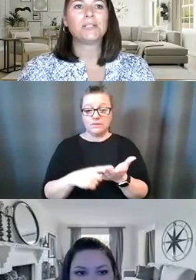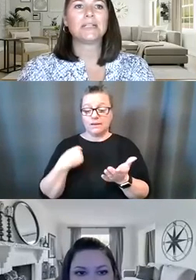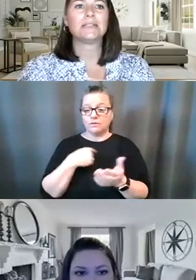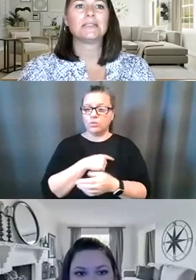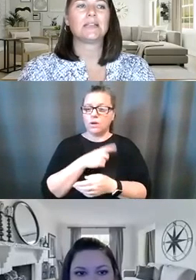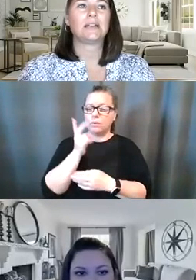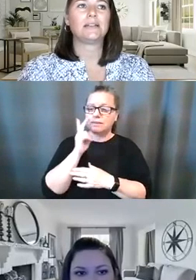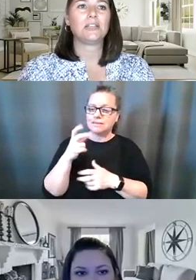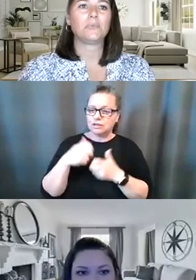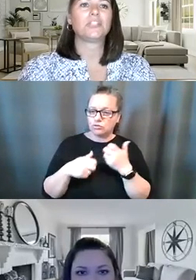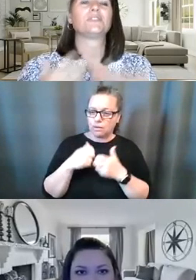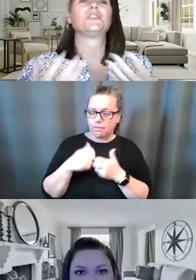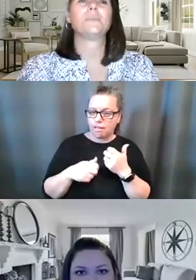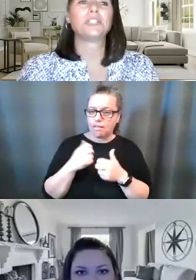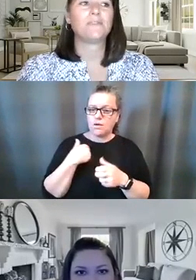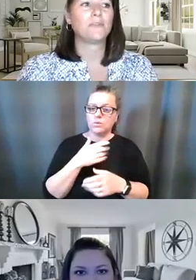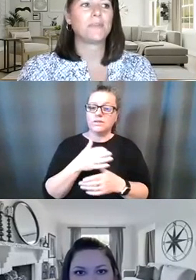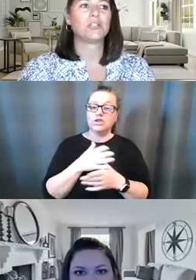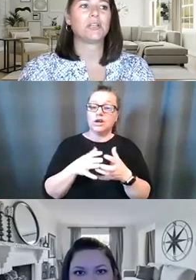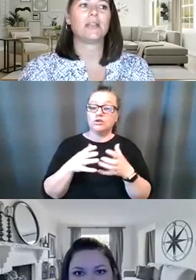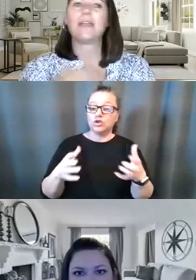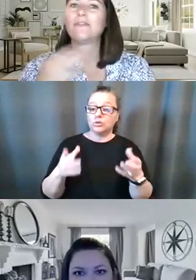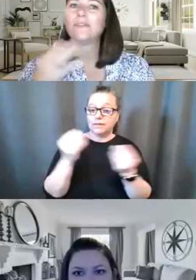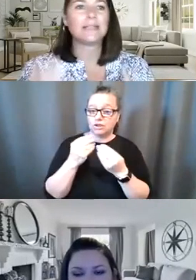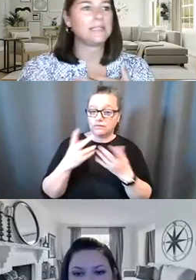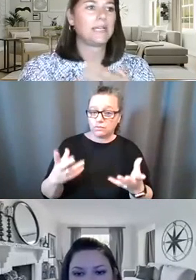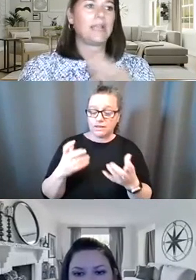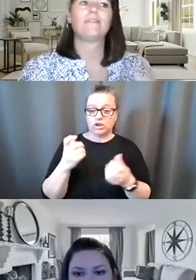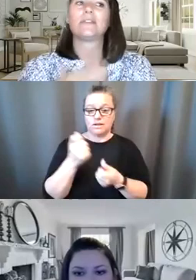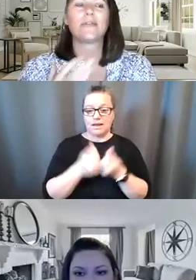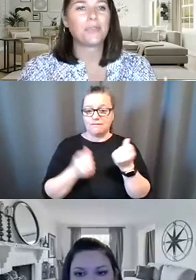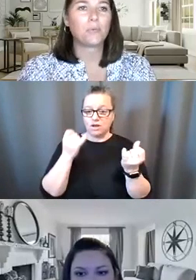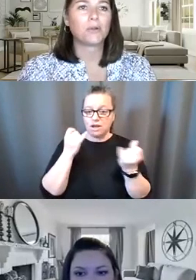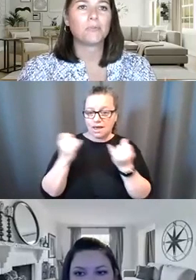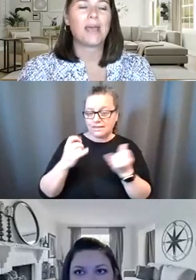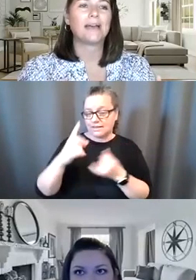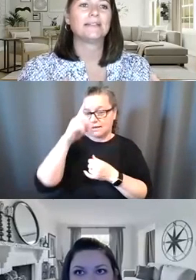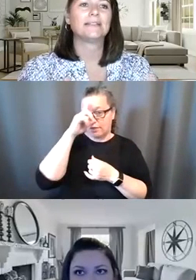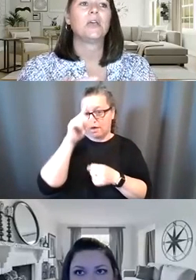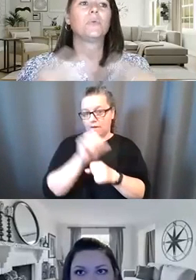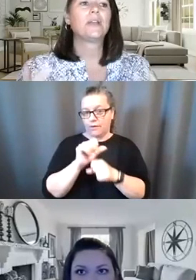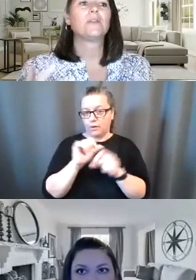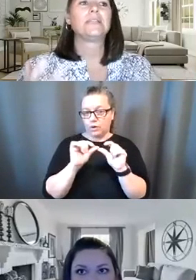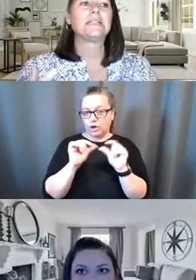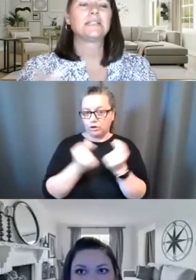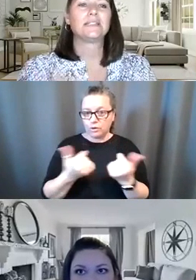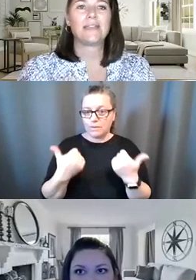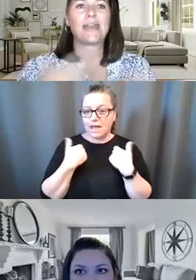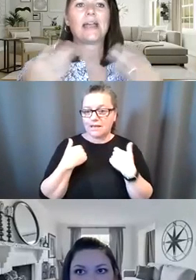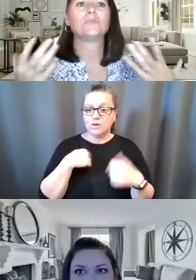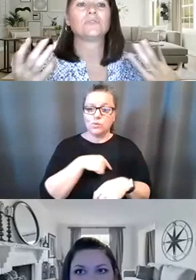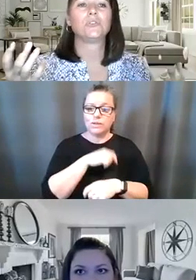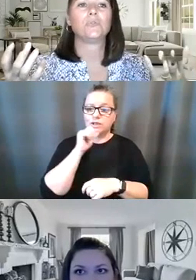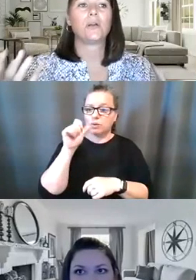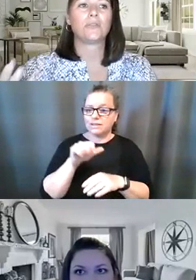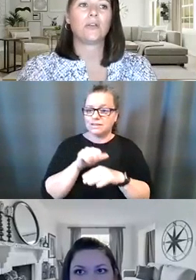trouble is, we share too much information, every idea, every thought that the work group has. We don't need to send that